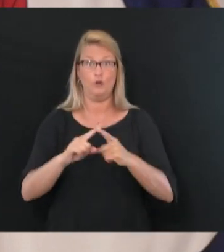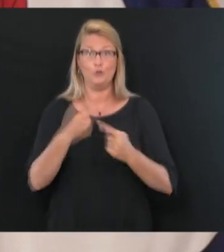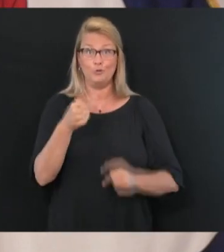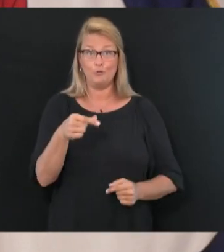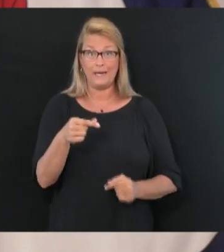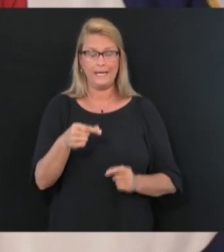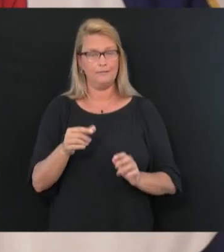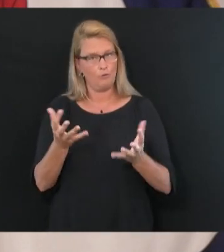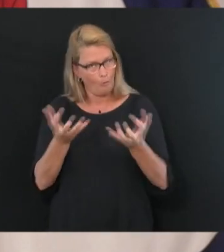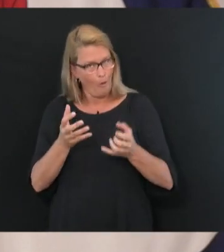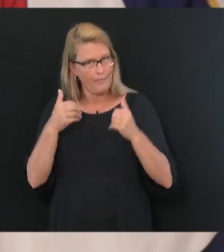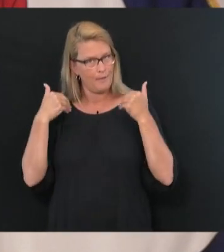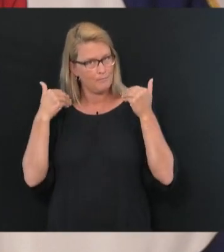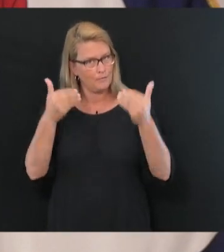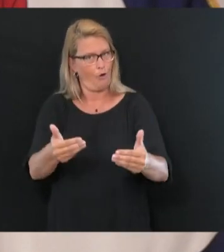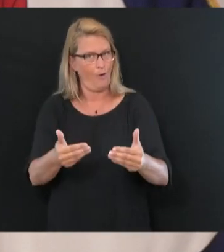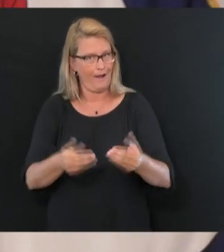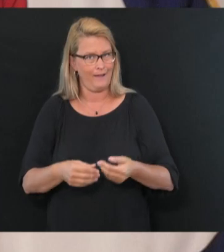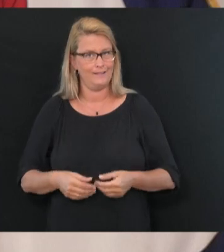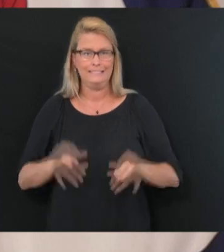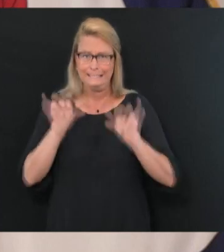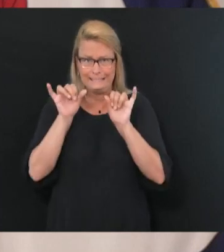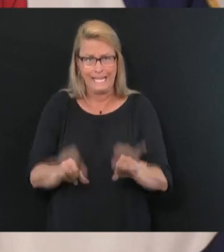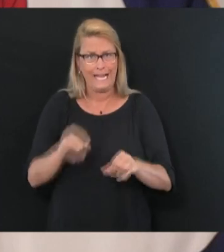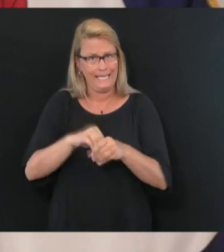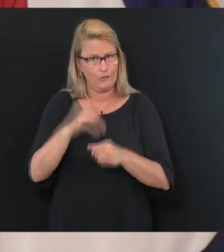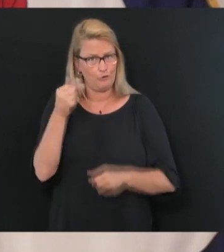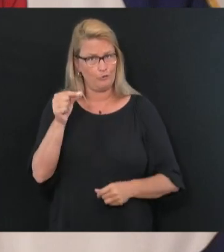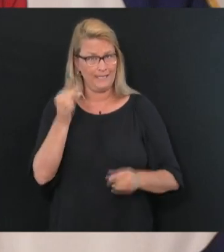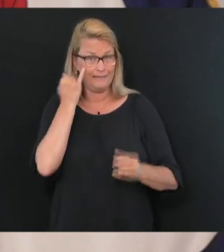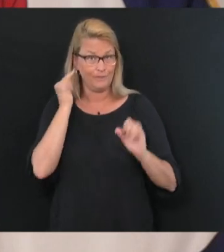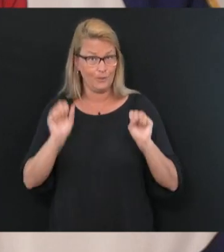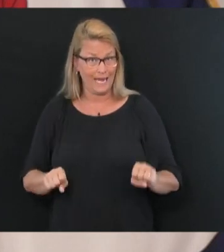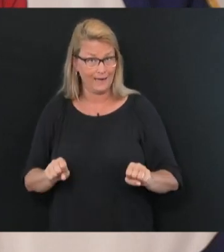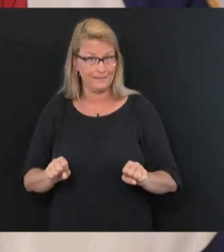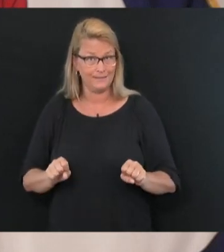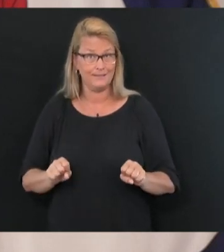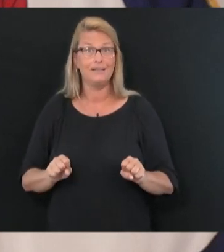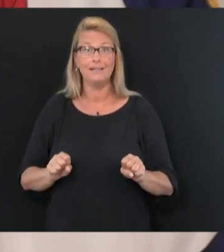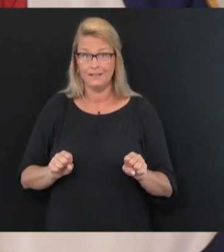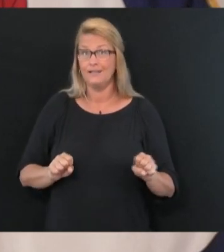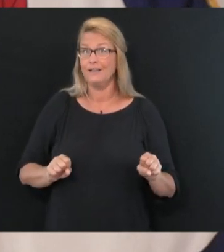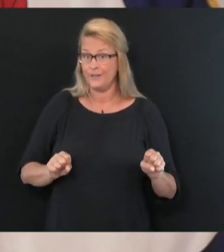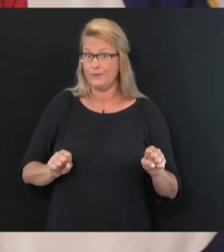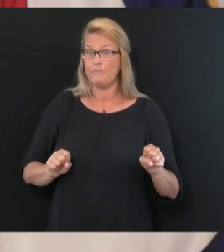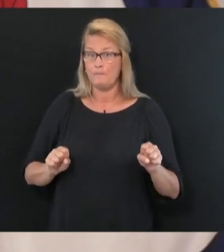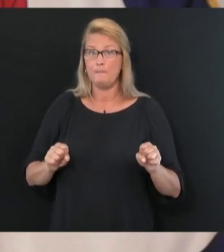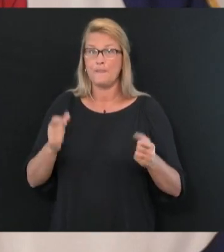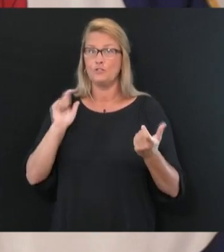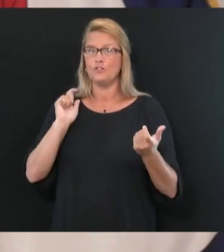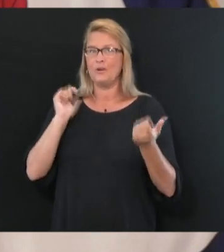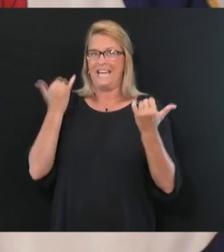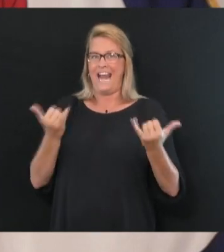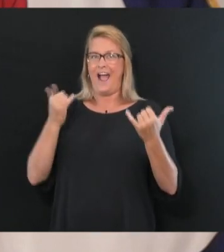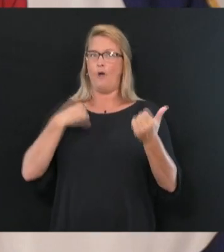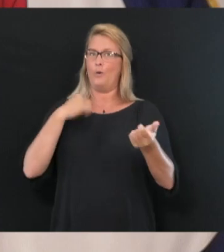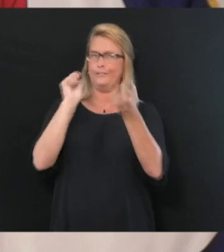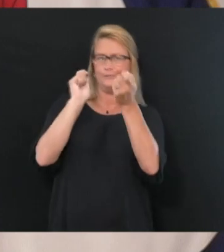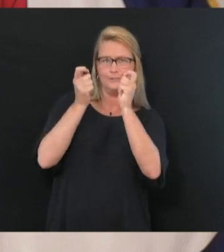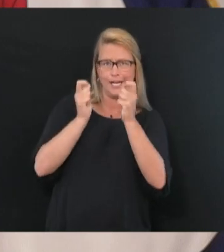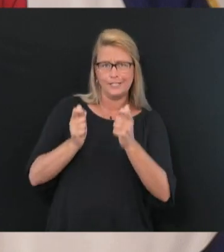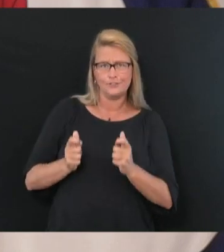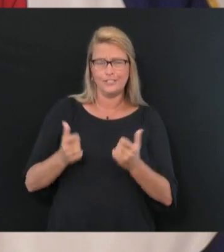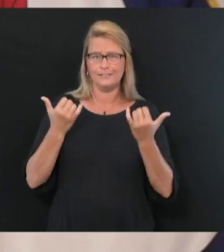in the green, and we want them to stay in the green. So nevertheless, that we're tweaking this. It is a